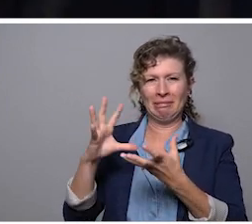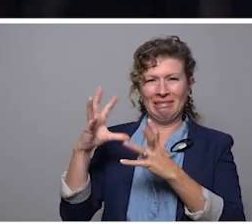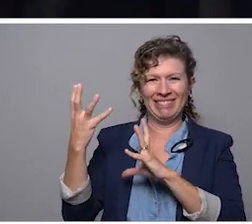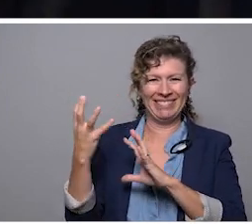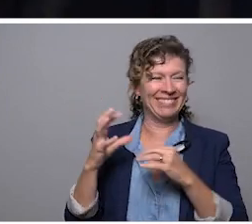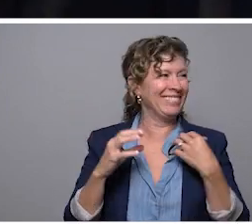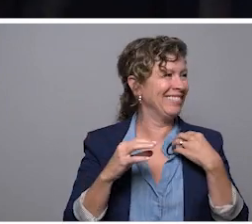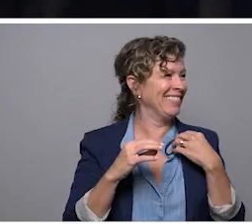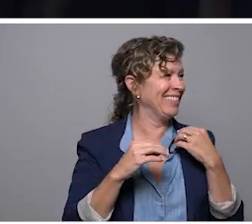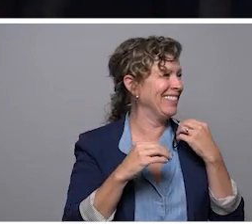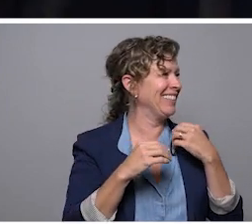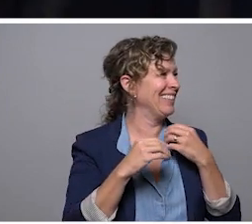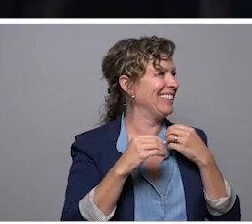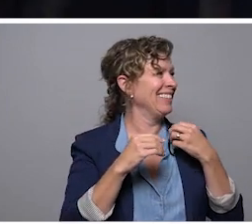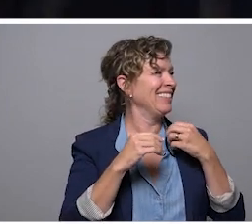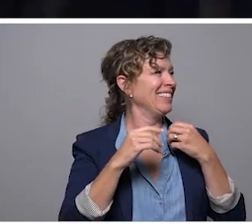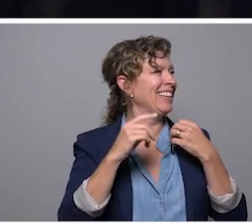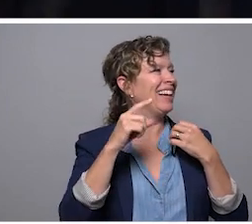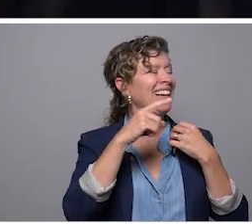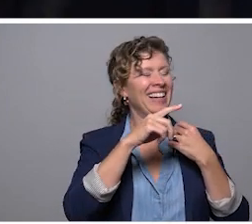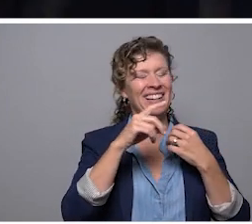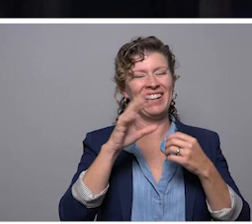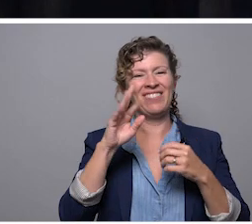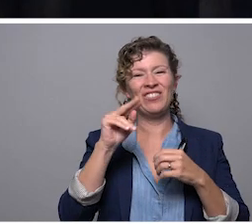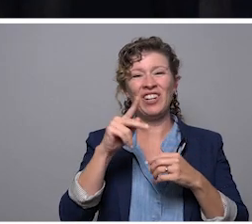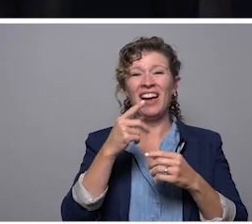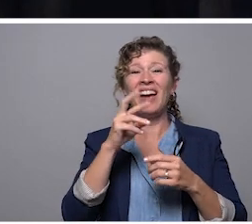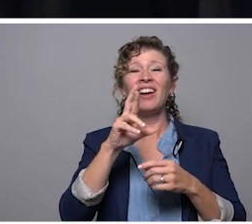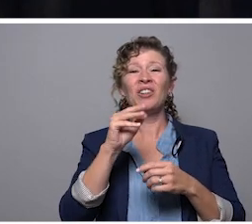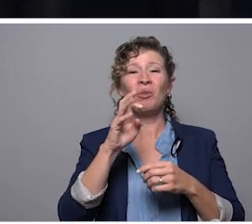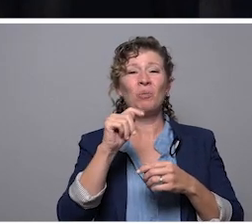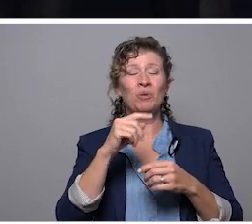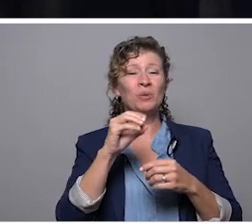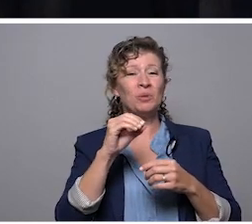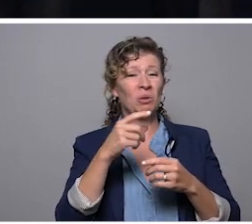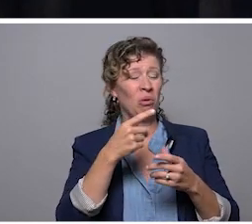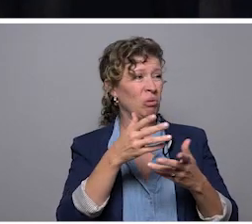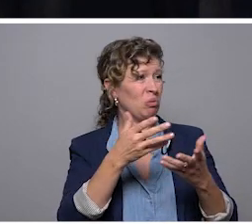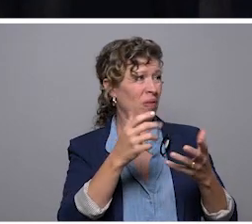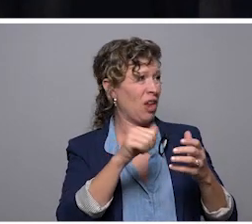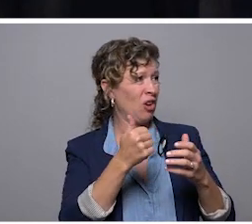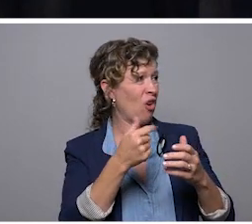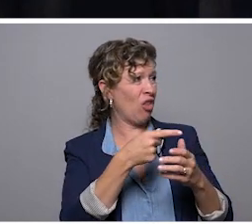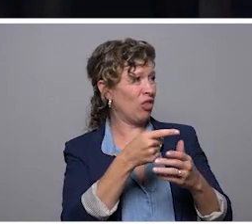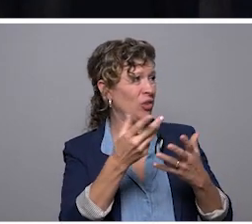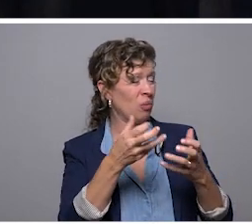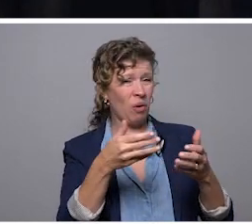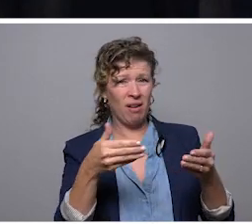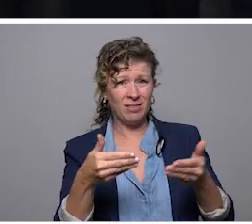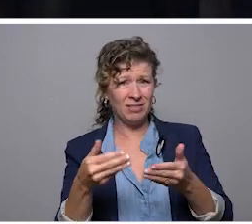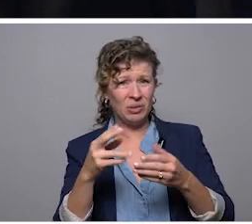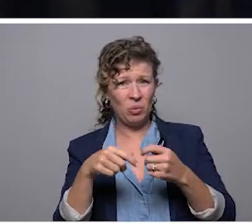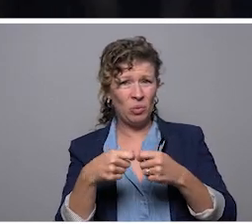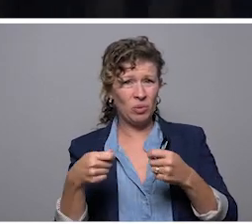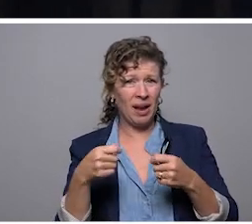para Roberto tienes algú otro anuncio para todos la sorpresa algo una